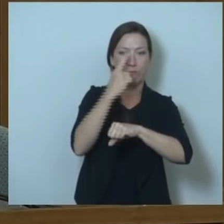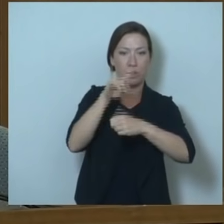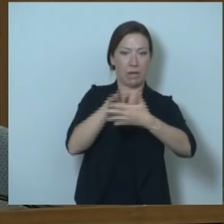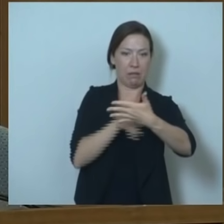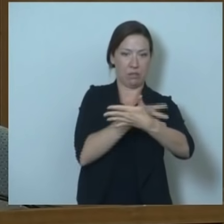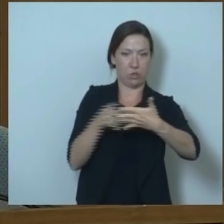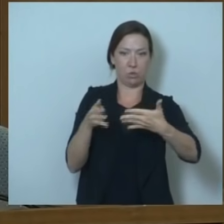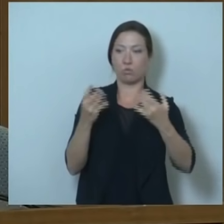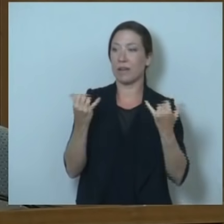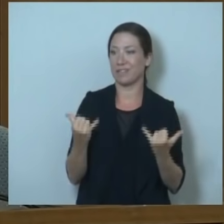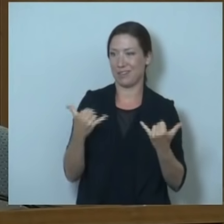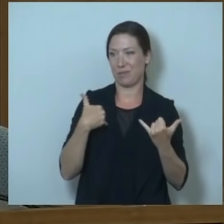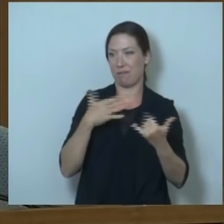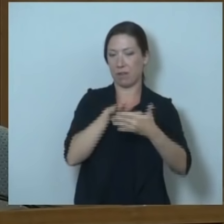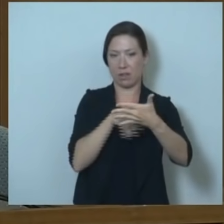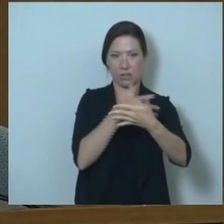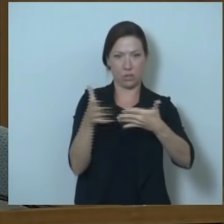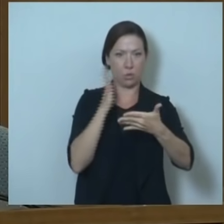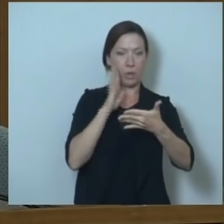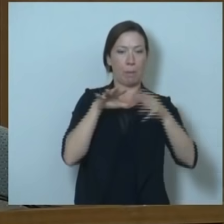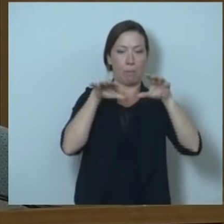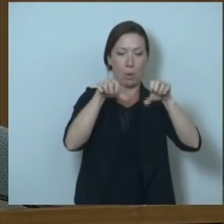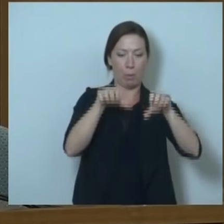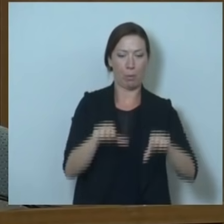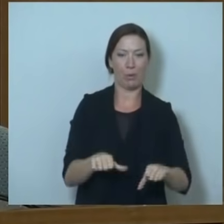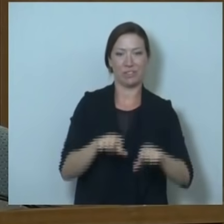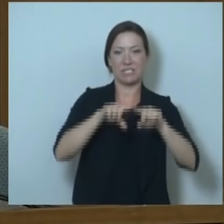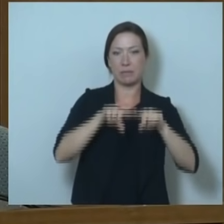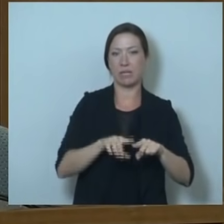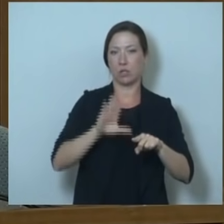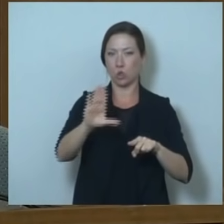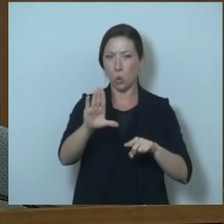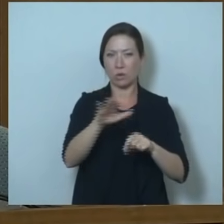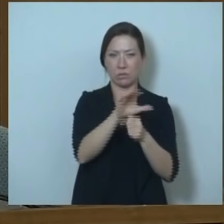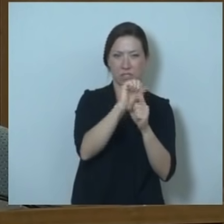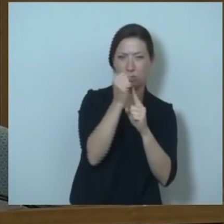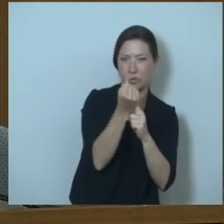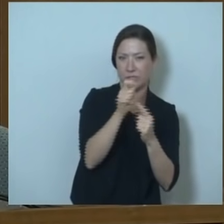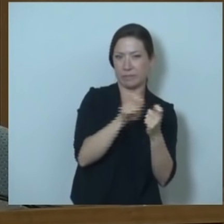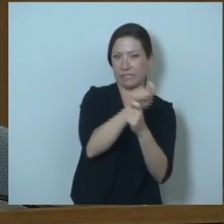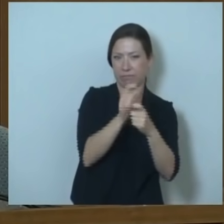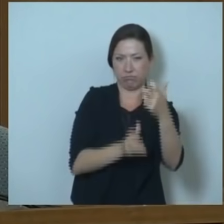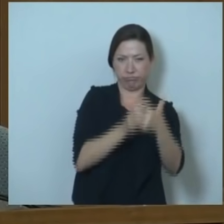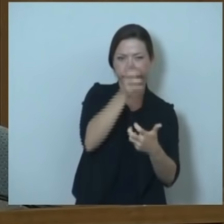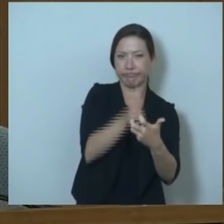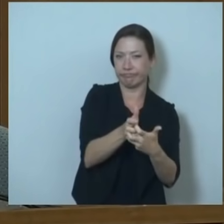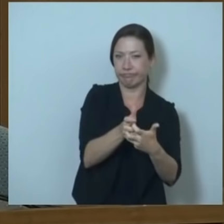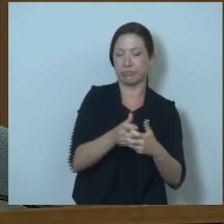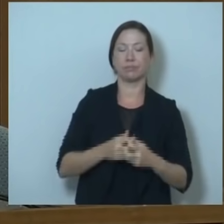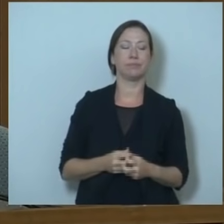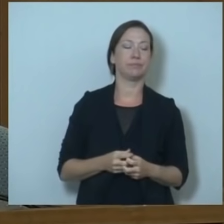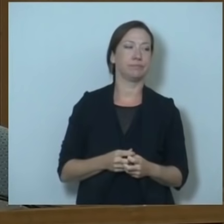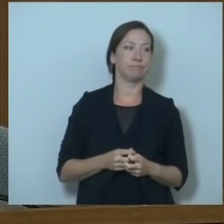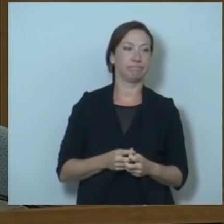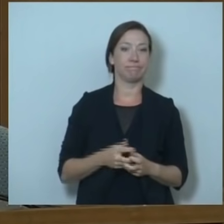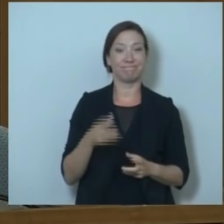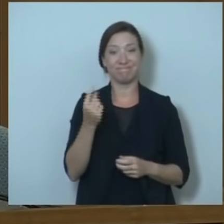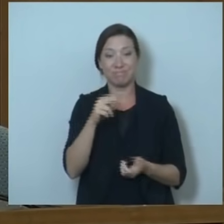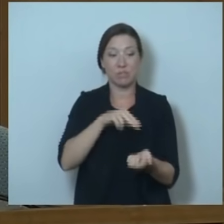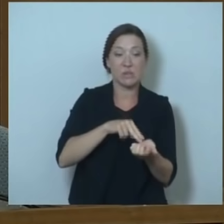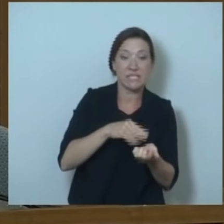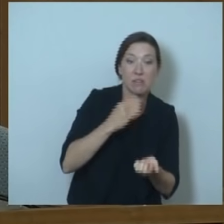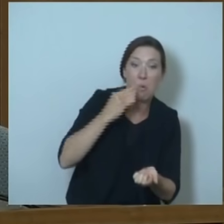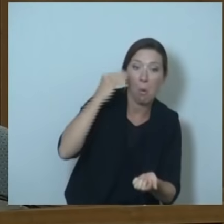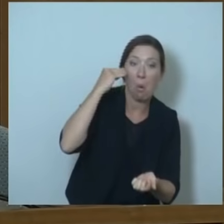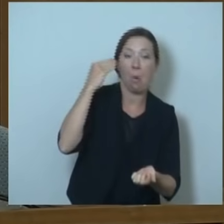in, particularly based on the urgency of your need. As for our long-term care facilities to